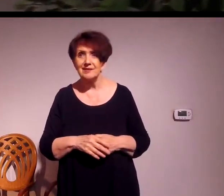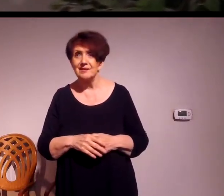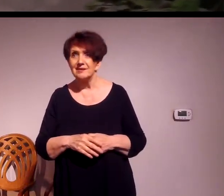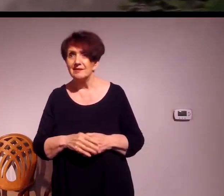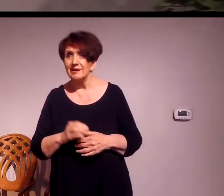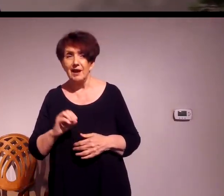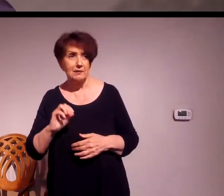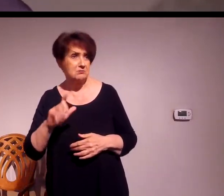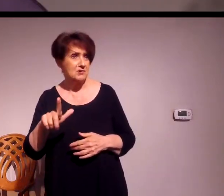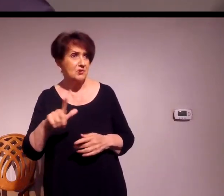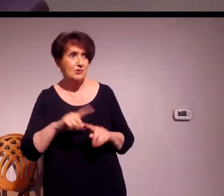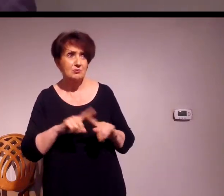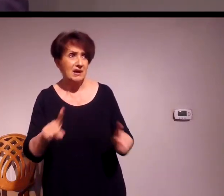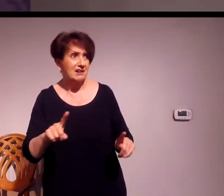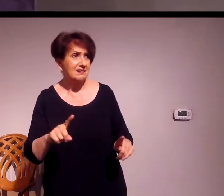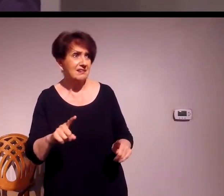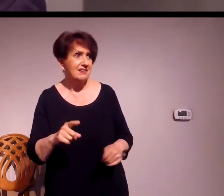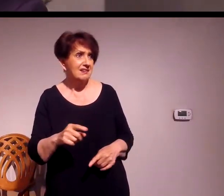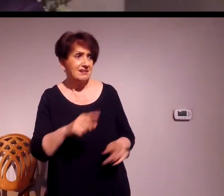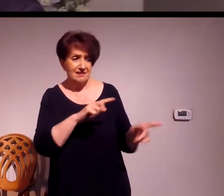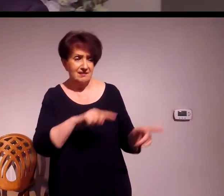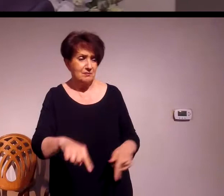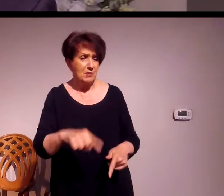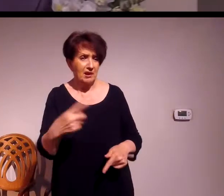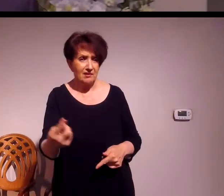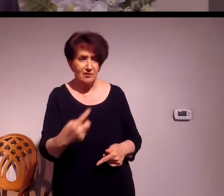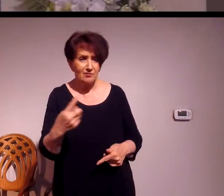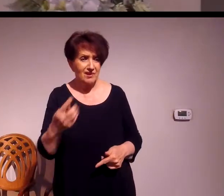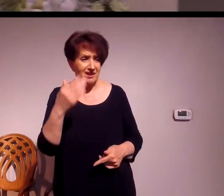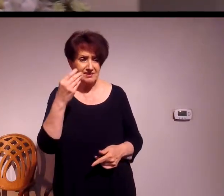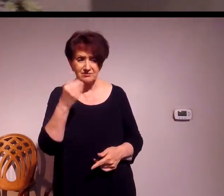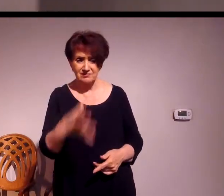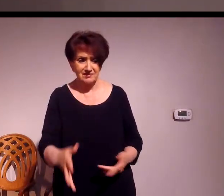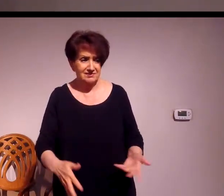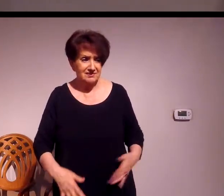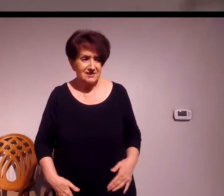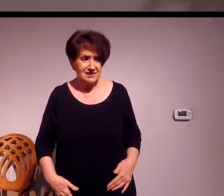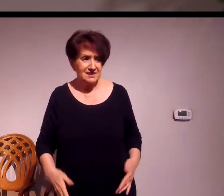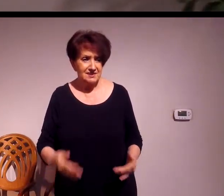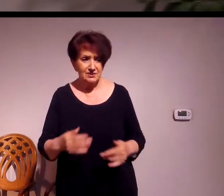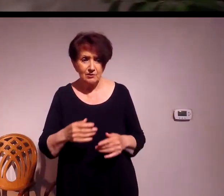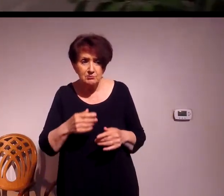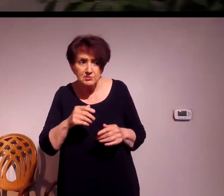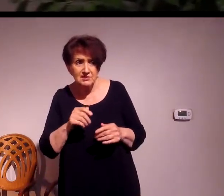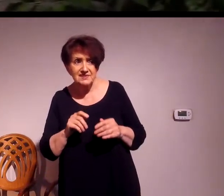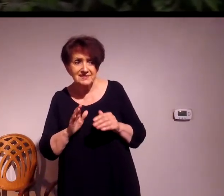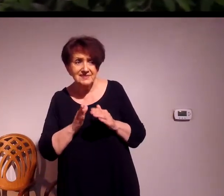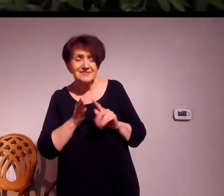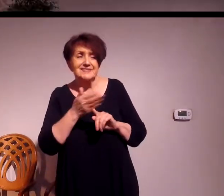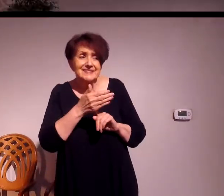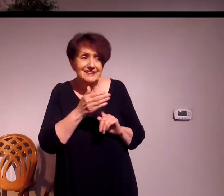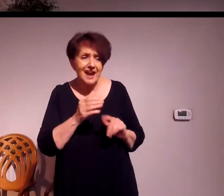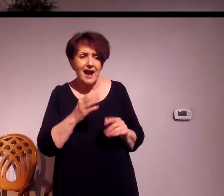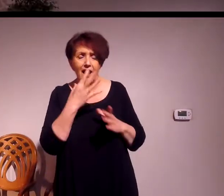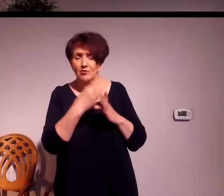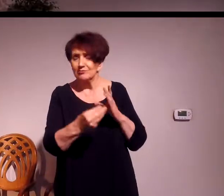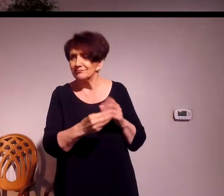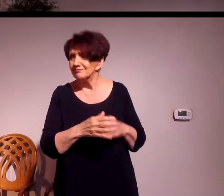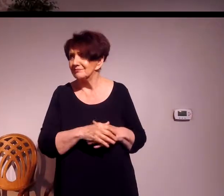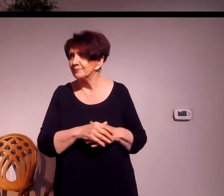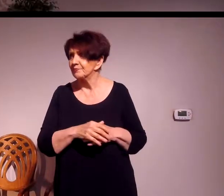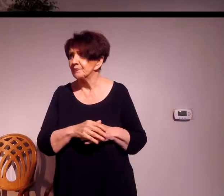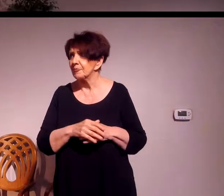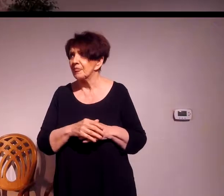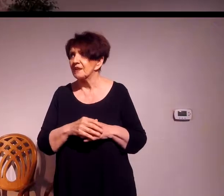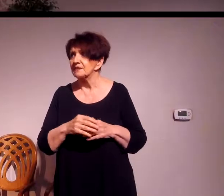with church, but I didn't see a reason to be there by myself if nobody was there. So I tried to, you know, sneak my way out and get on out of the church. And I had to go past